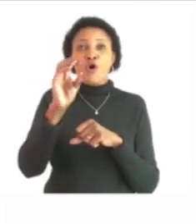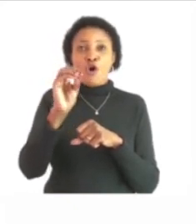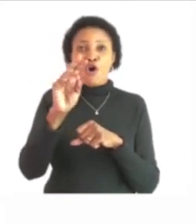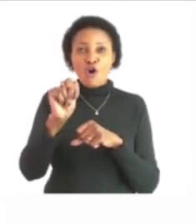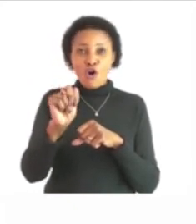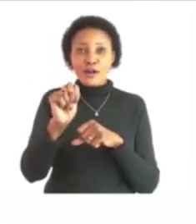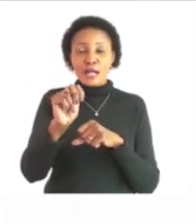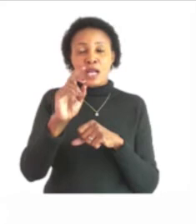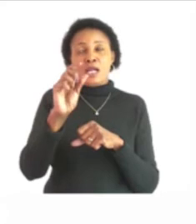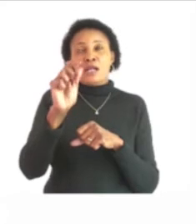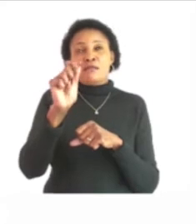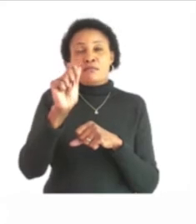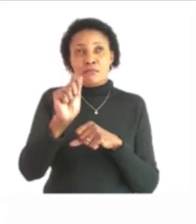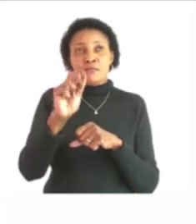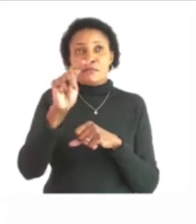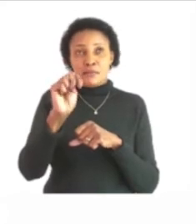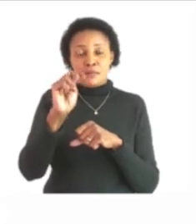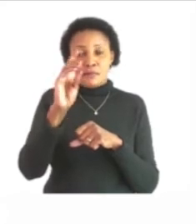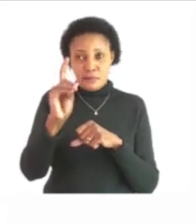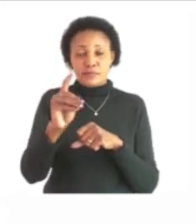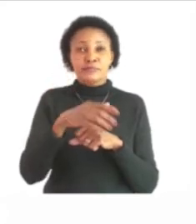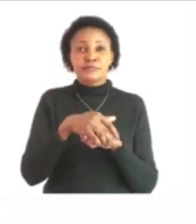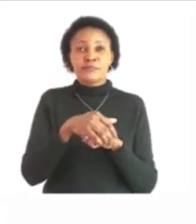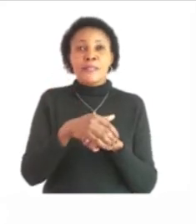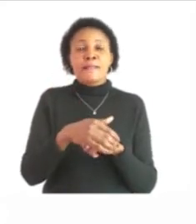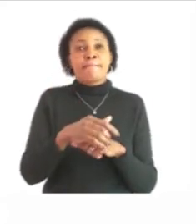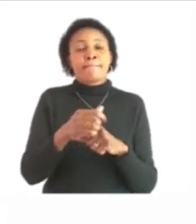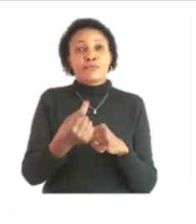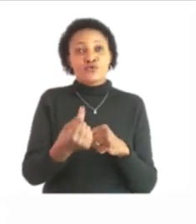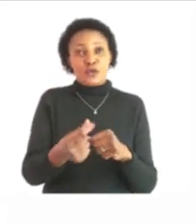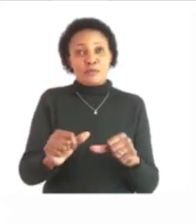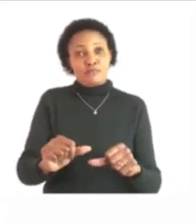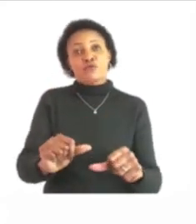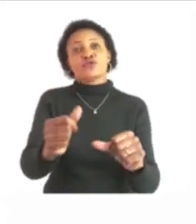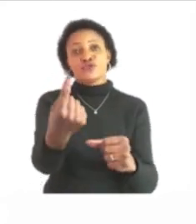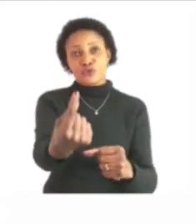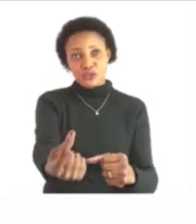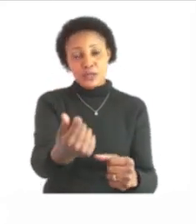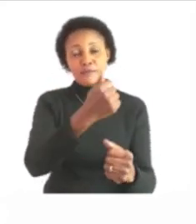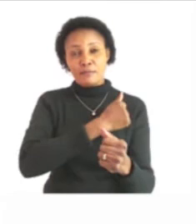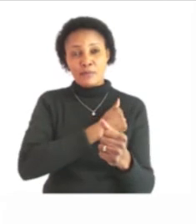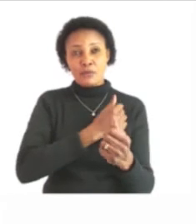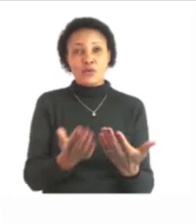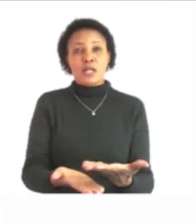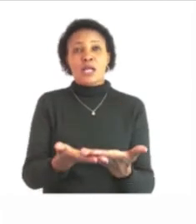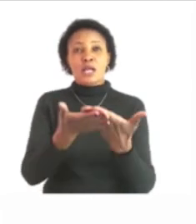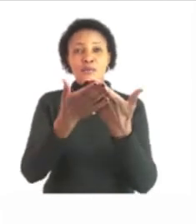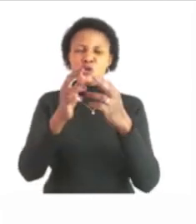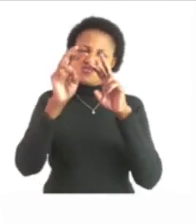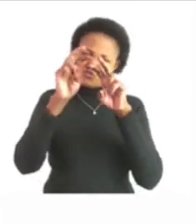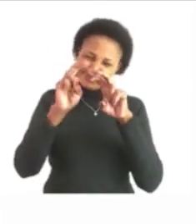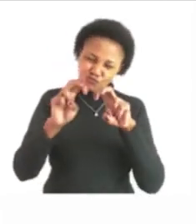that yourself at home. Mommy will help you. If you can't find them, you first sound the words, you say it